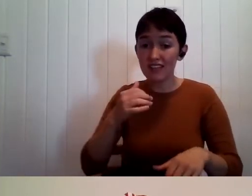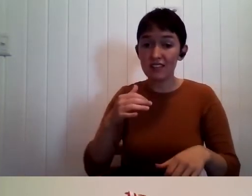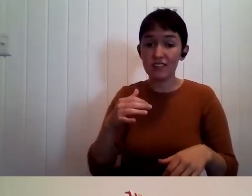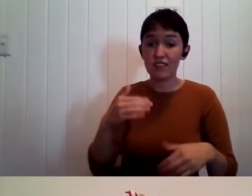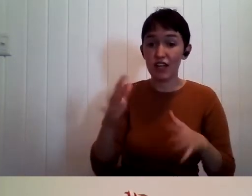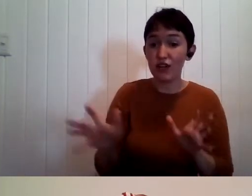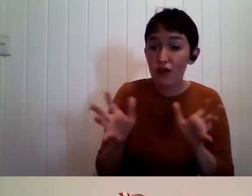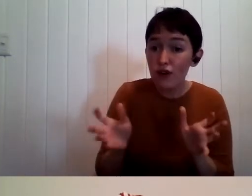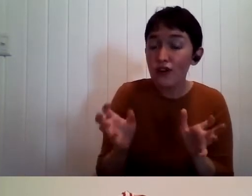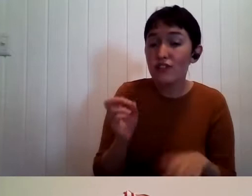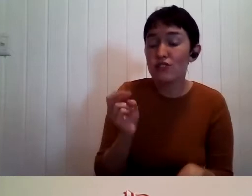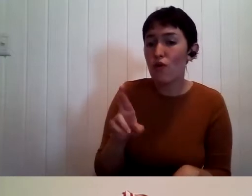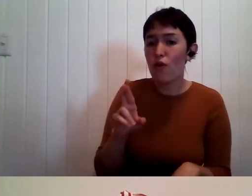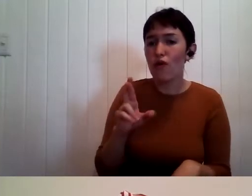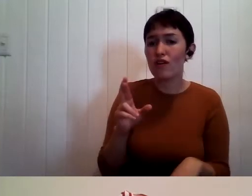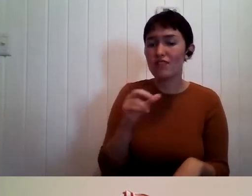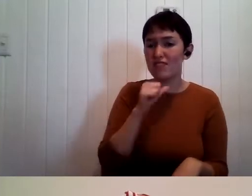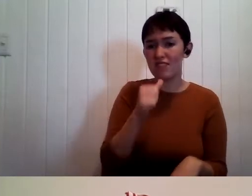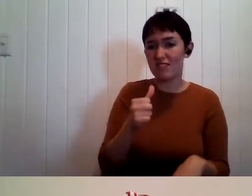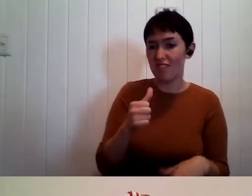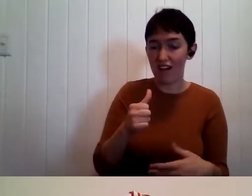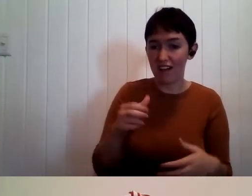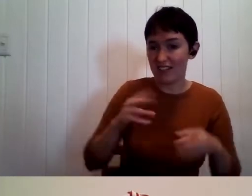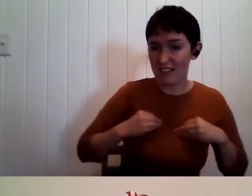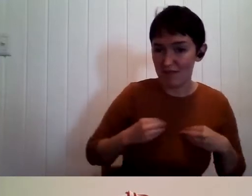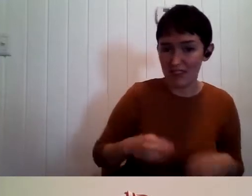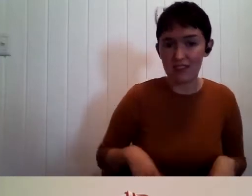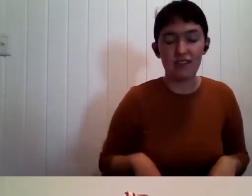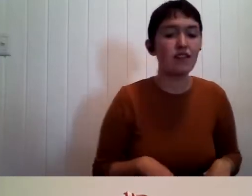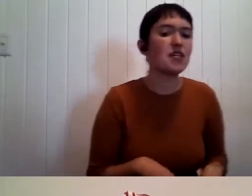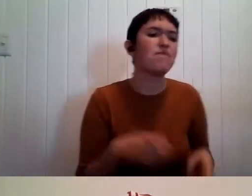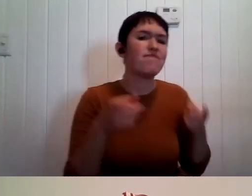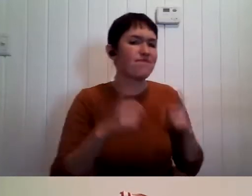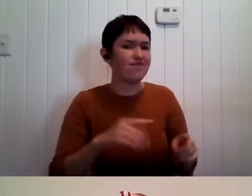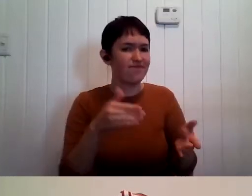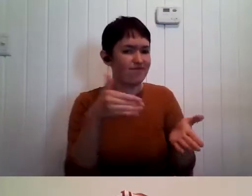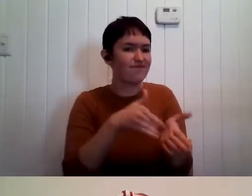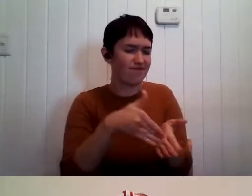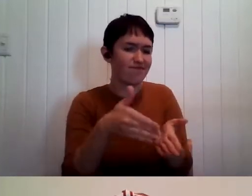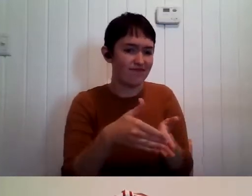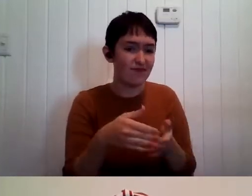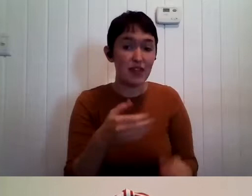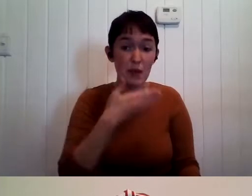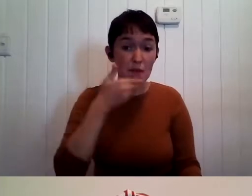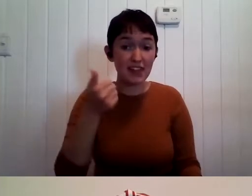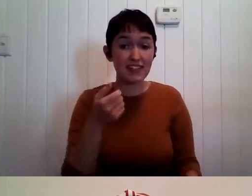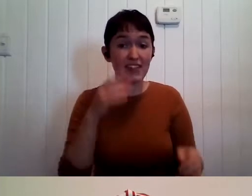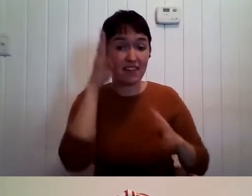They happen all the time, and some of the inventions came because of mistakes. So